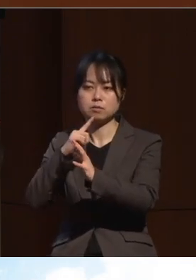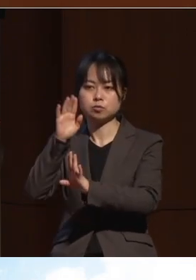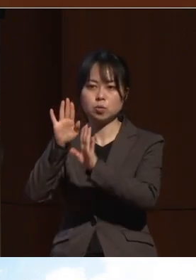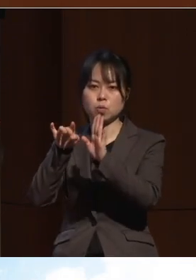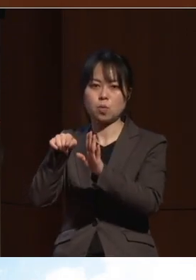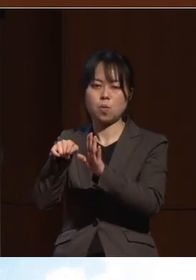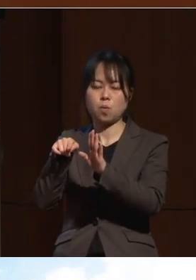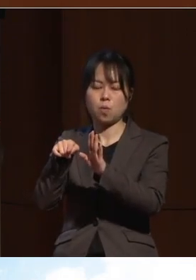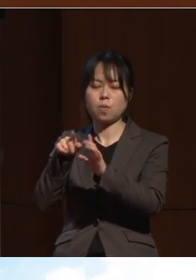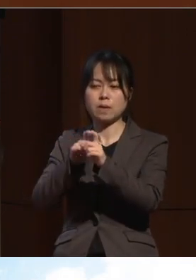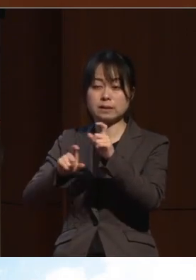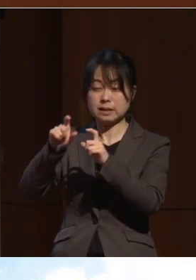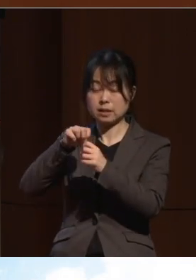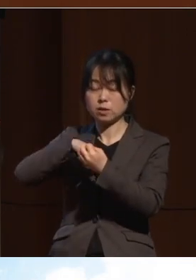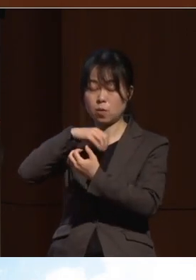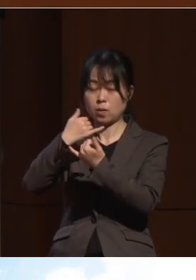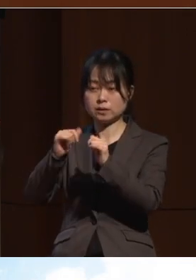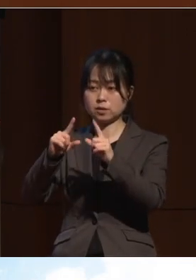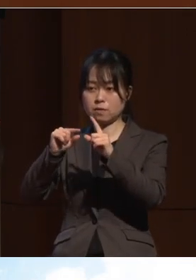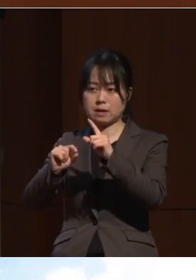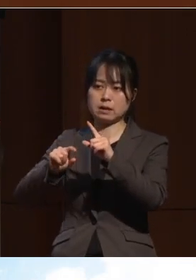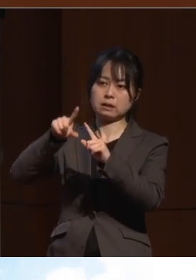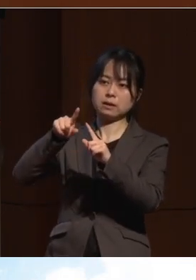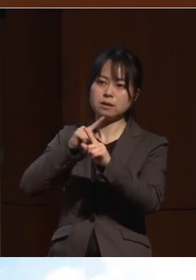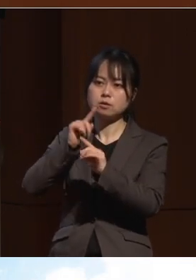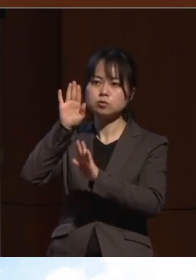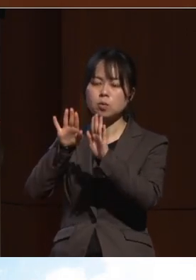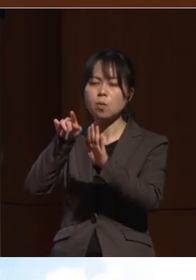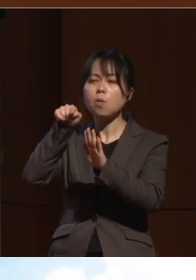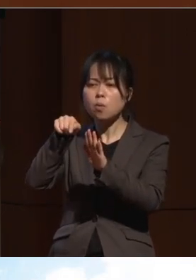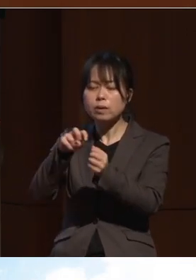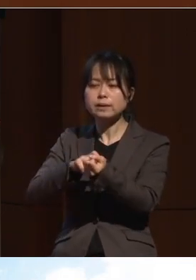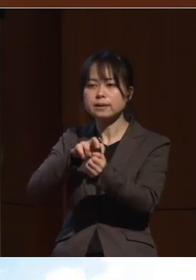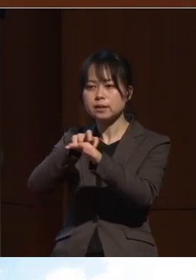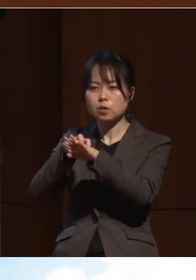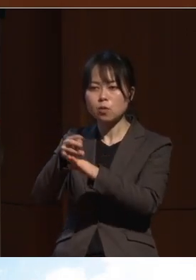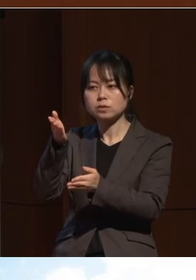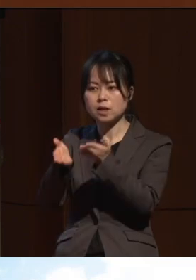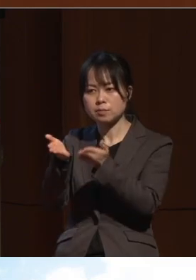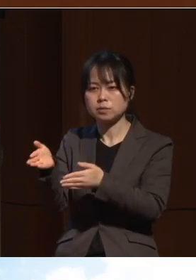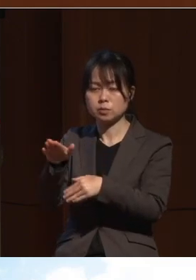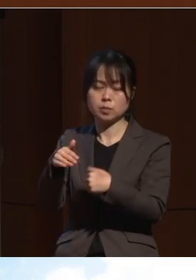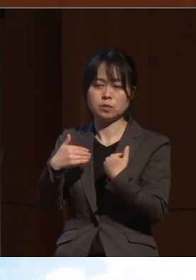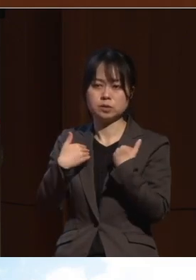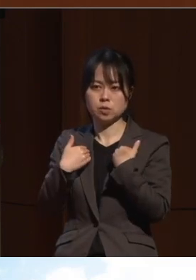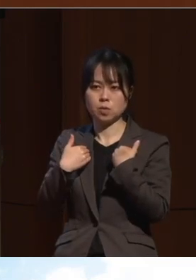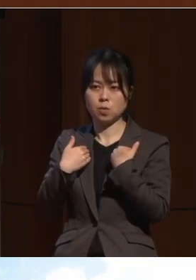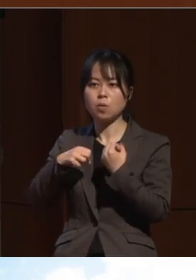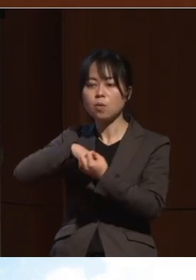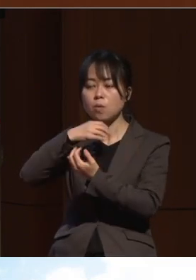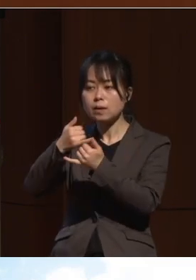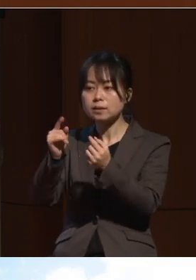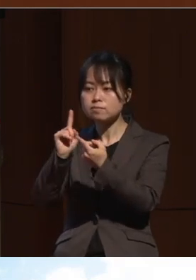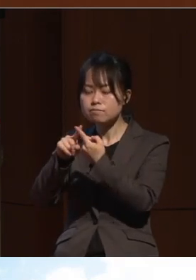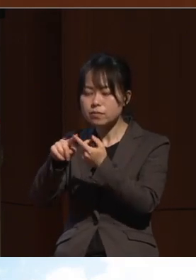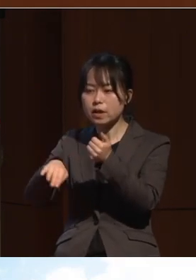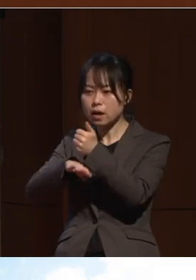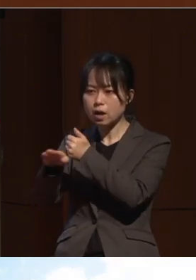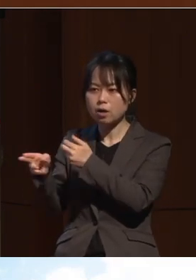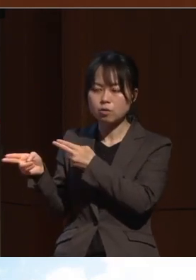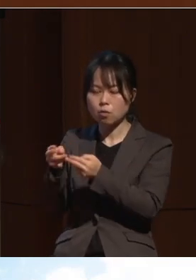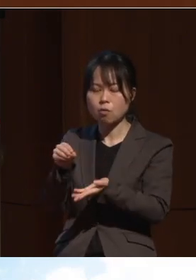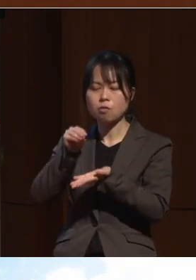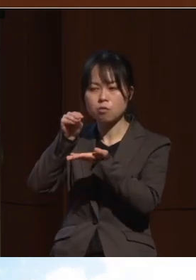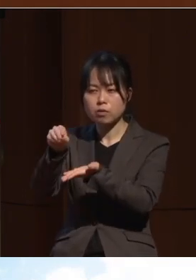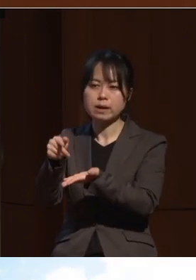So providing services and environments suitable for older people is going to be an absolute priority if we wish to make sure that all of our